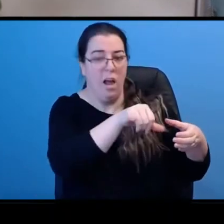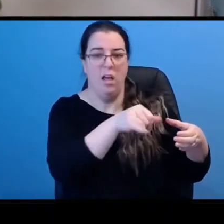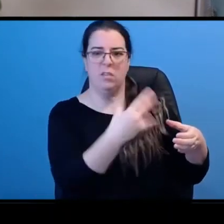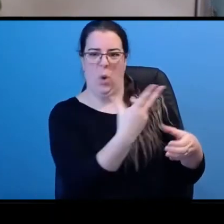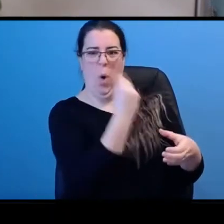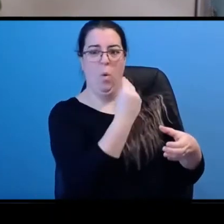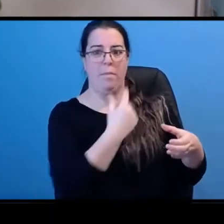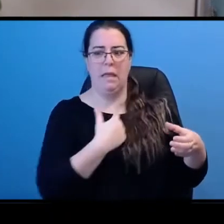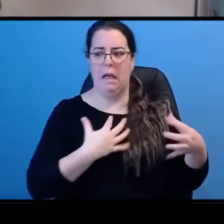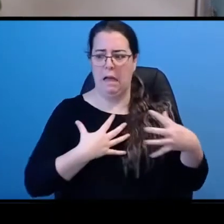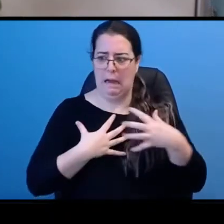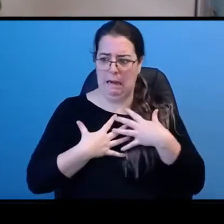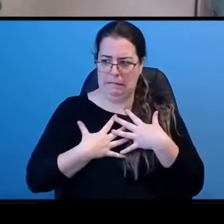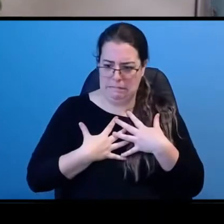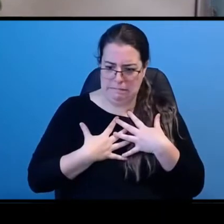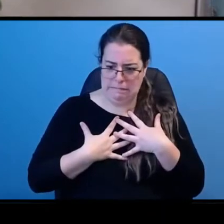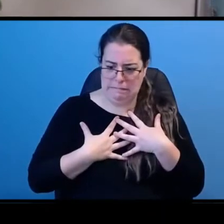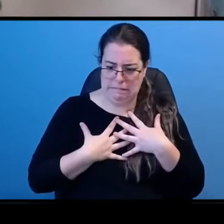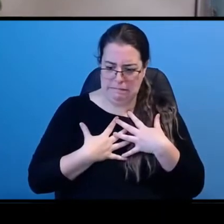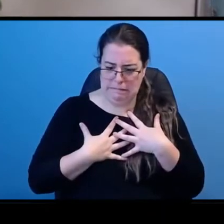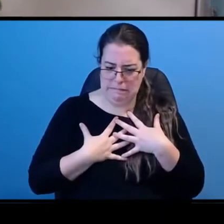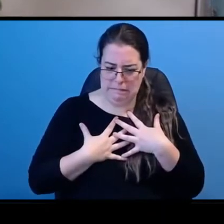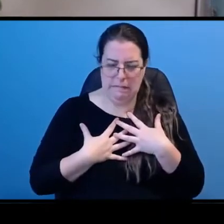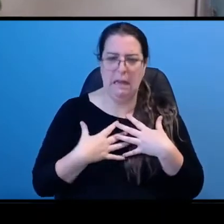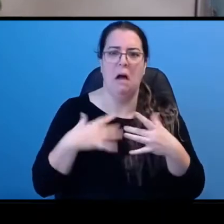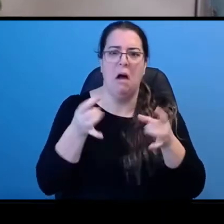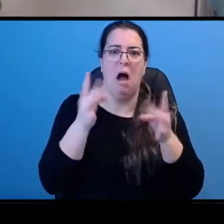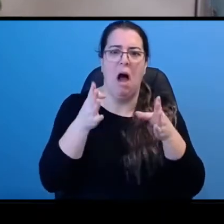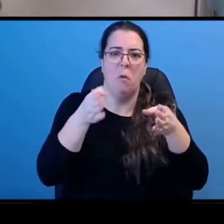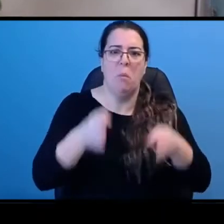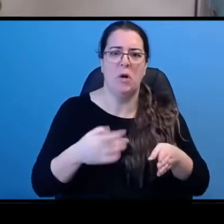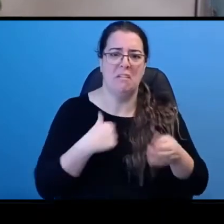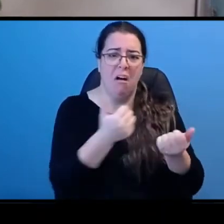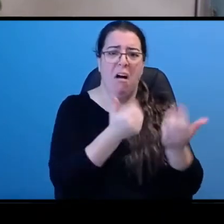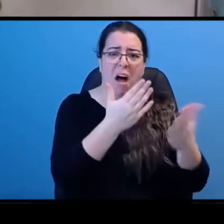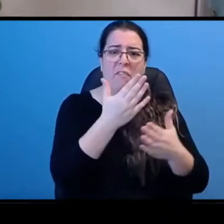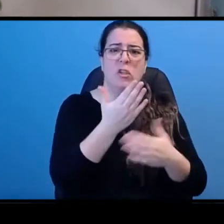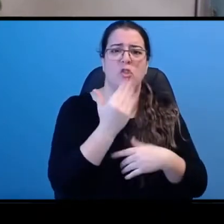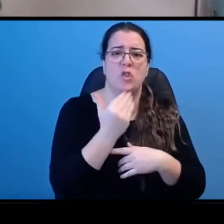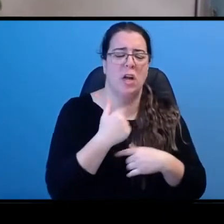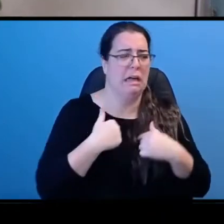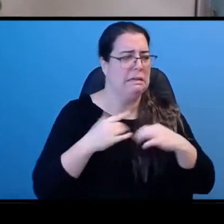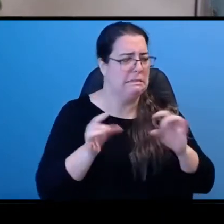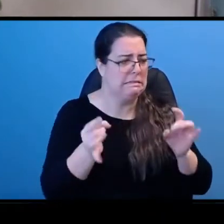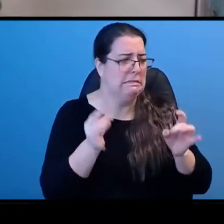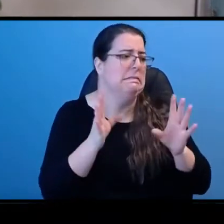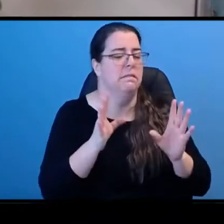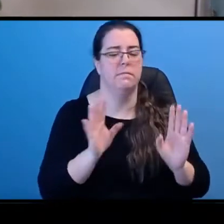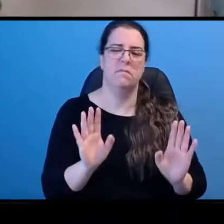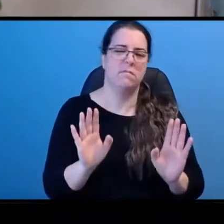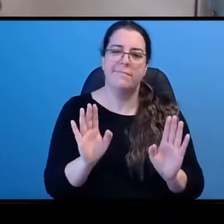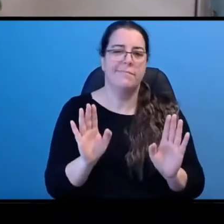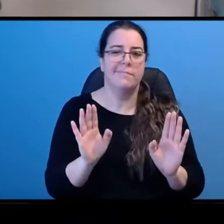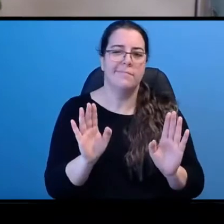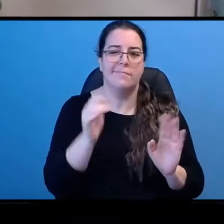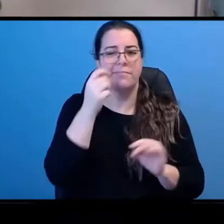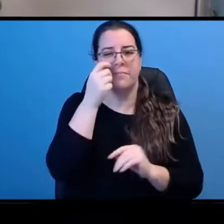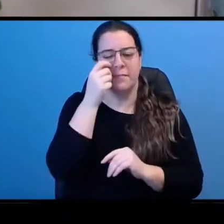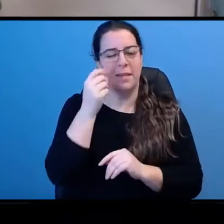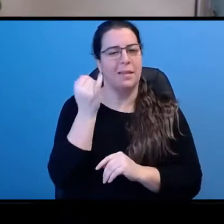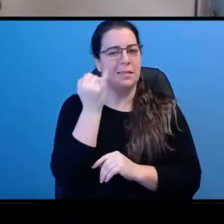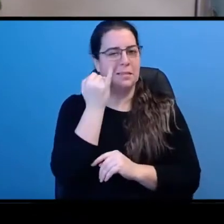in their coffee? I'm a bad person. So it's easy to sort of beat yourself up when you get a not ready yet instead of